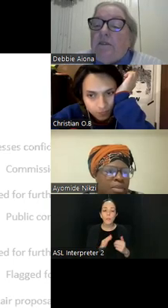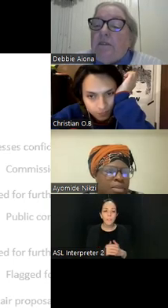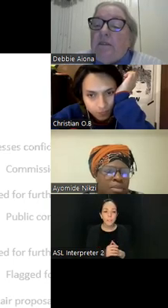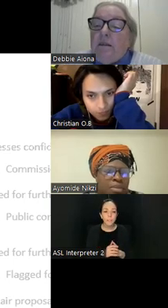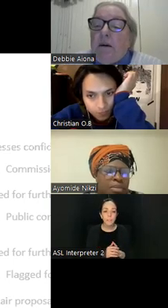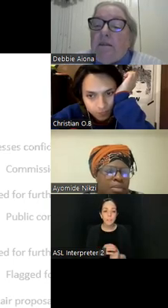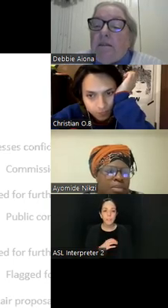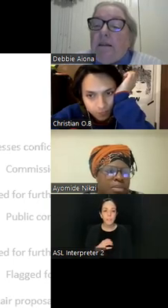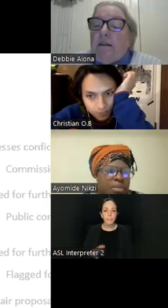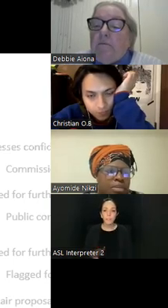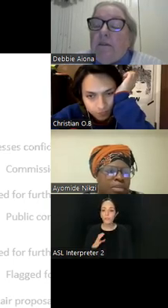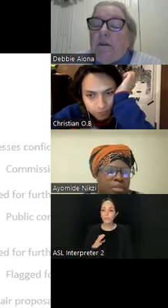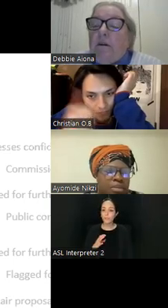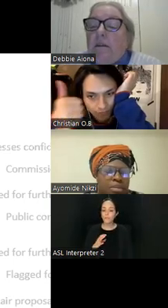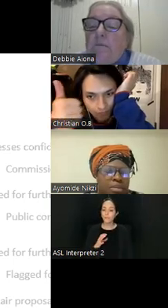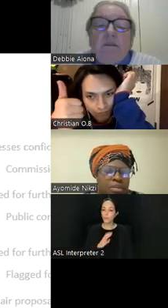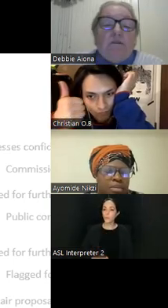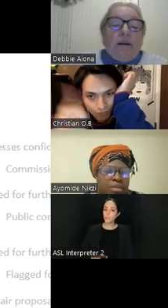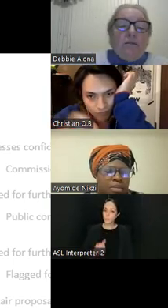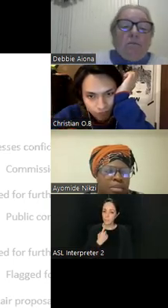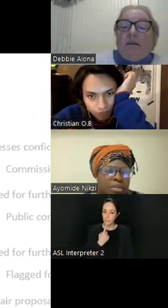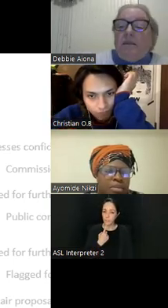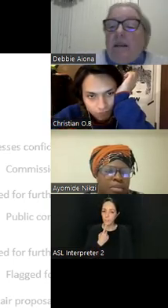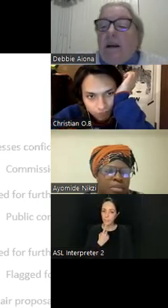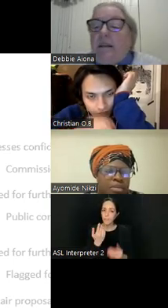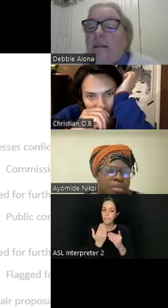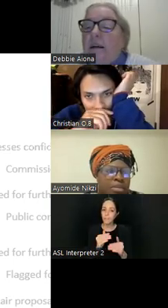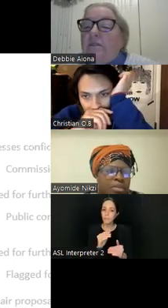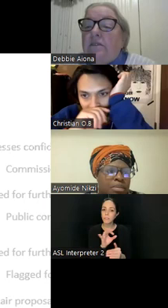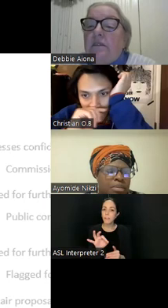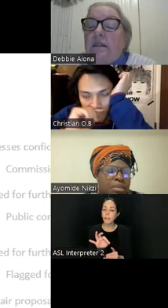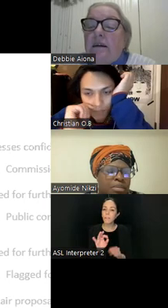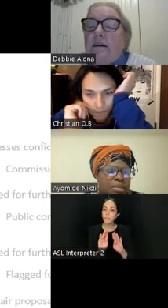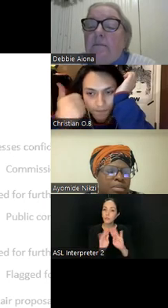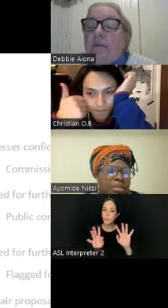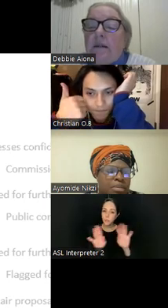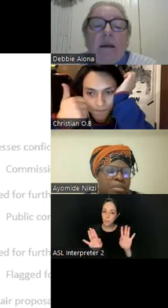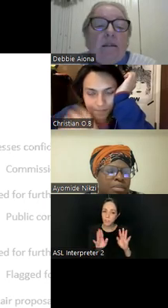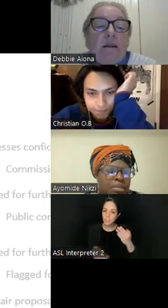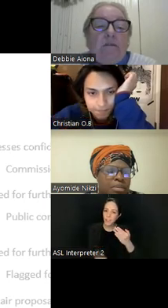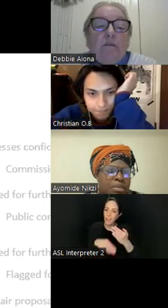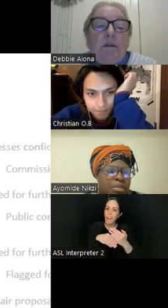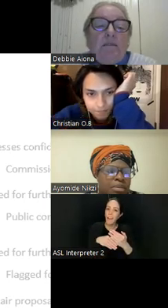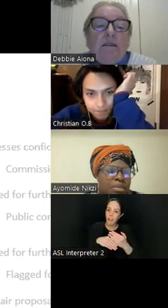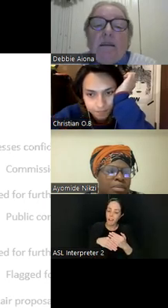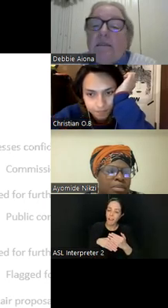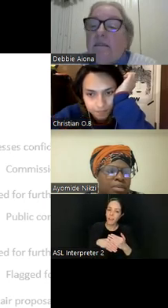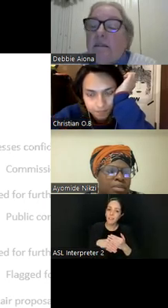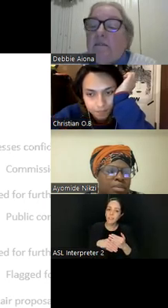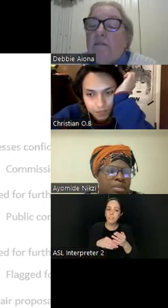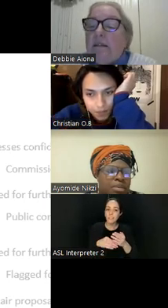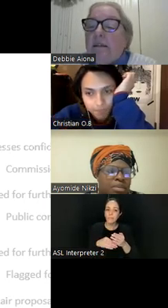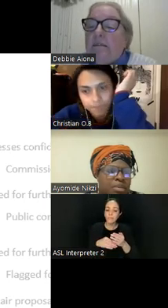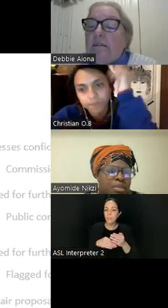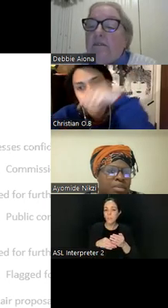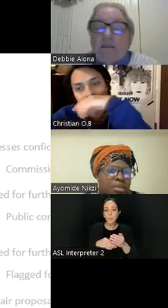Commissioner Christian's thing about the limits of transparency, adding that to the headline for B6.